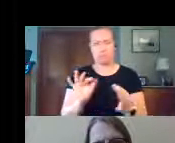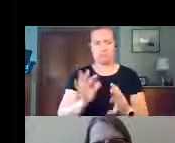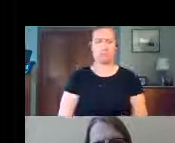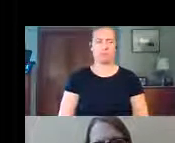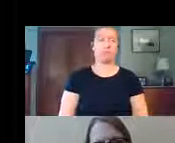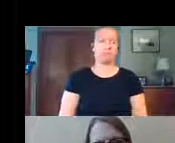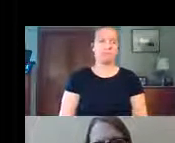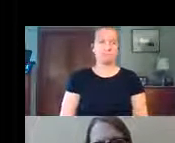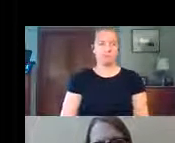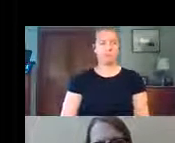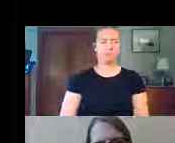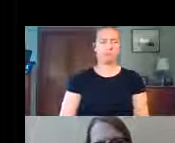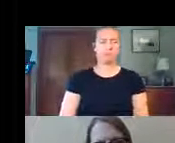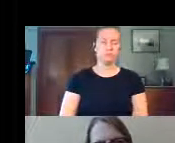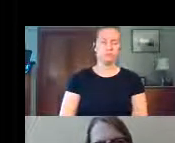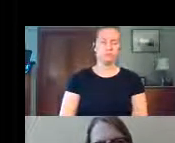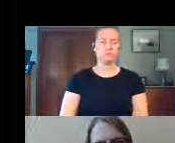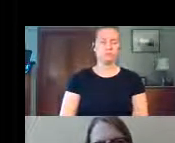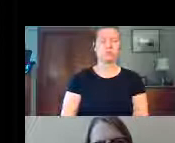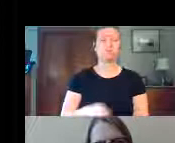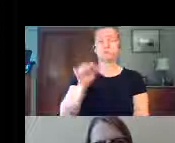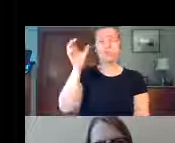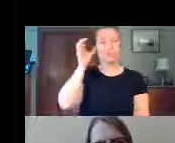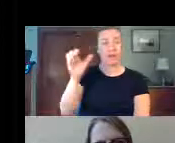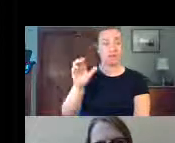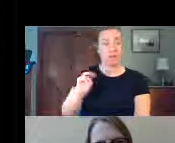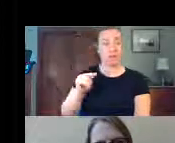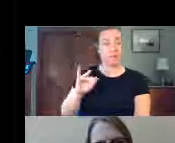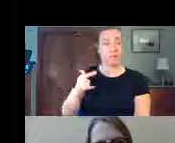the concept mapping of the ERIC strategies with